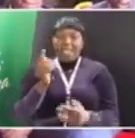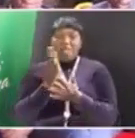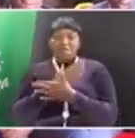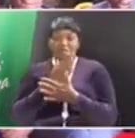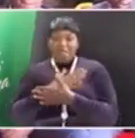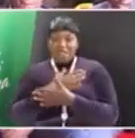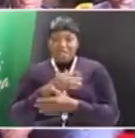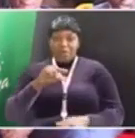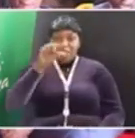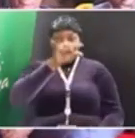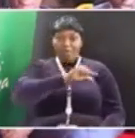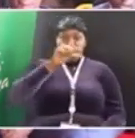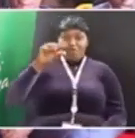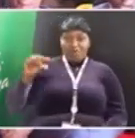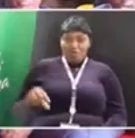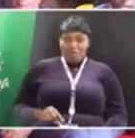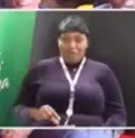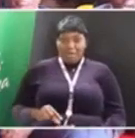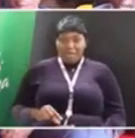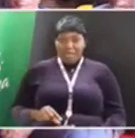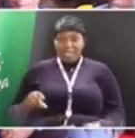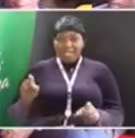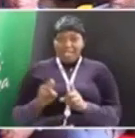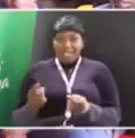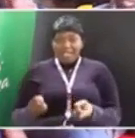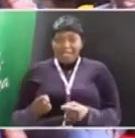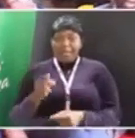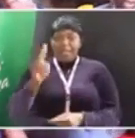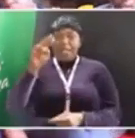Quinn, the mayor of Windhoek, Namibia.